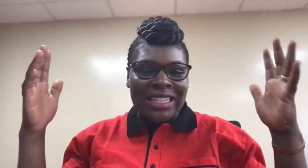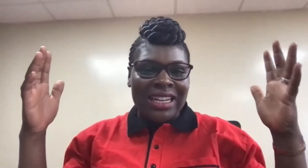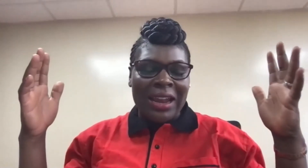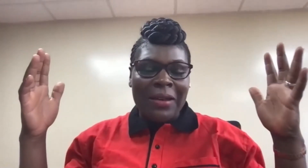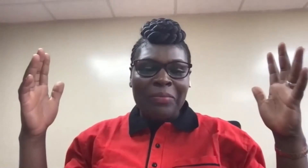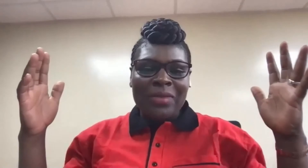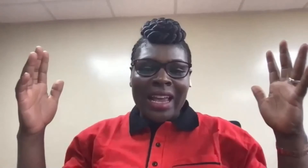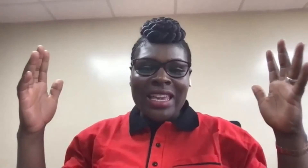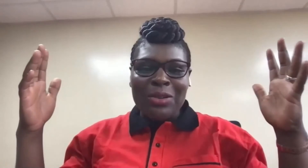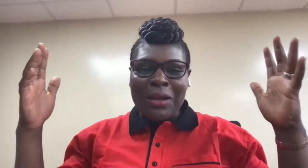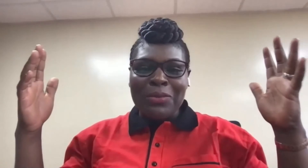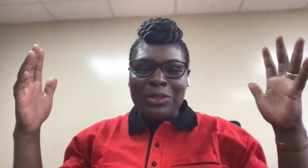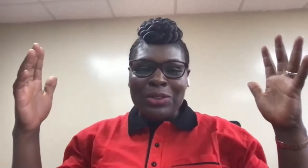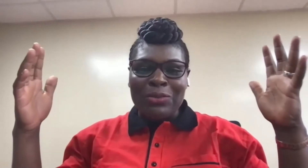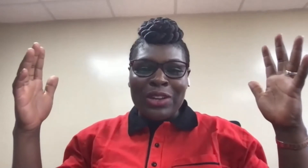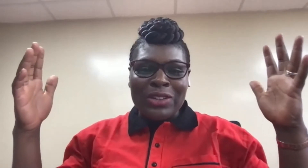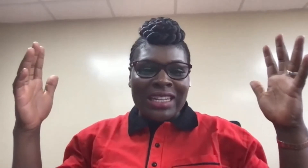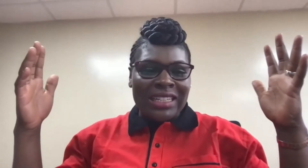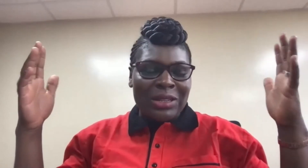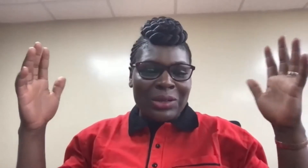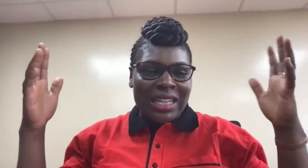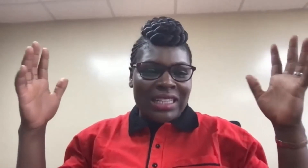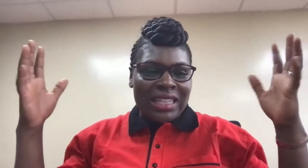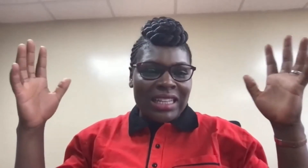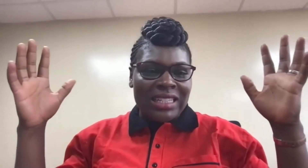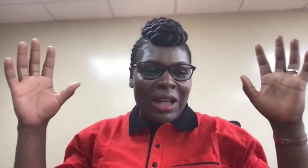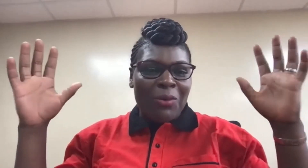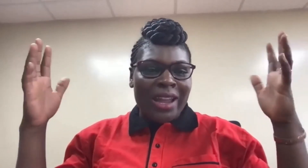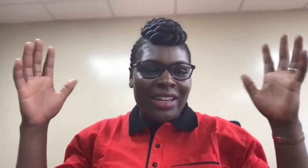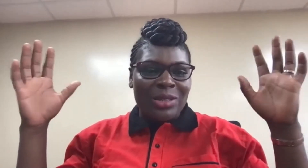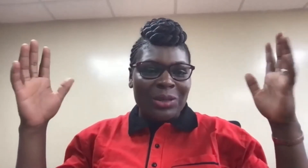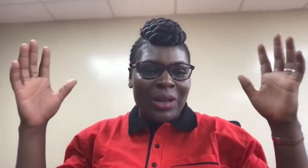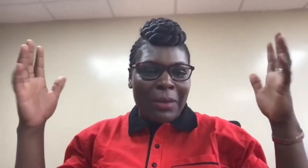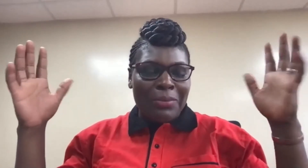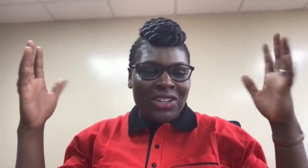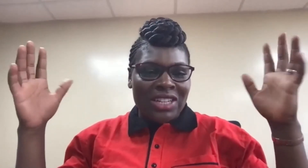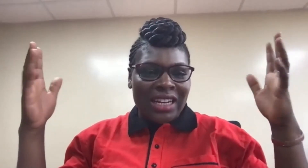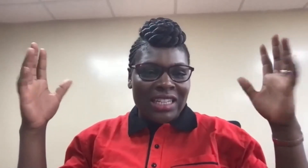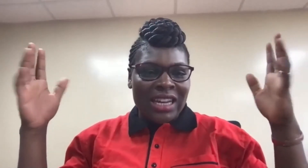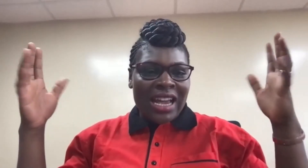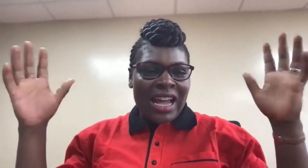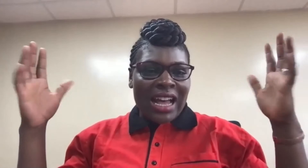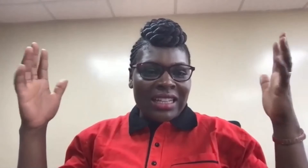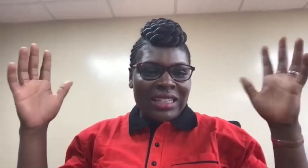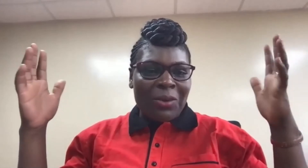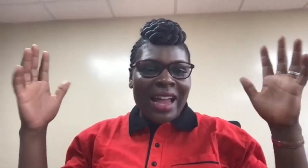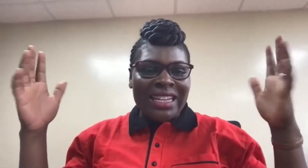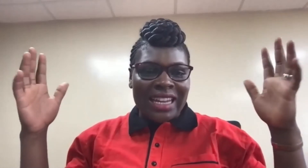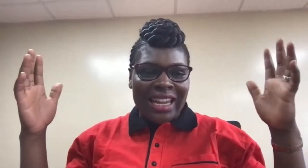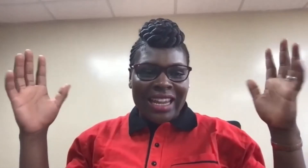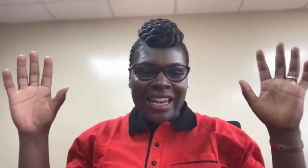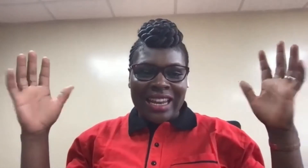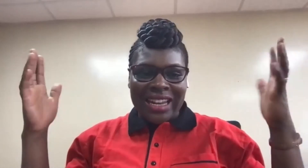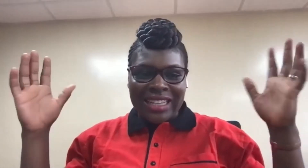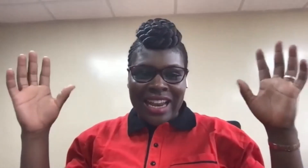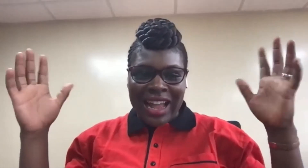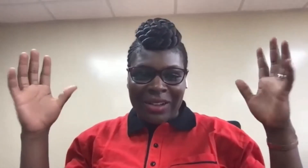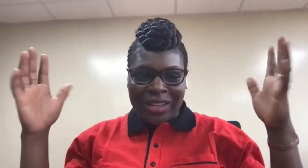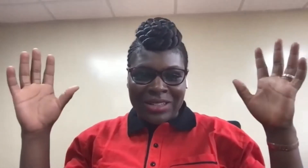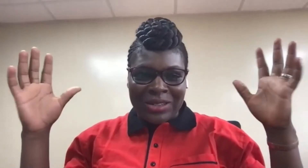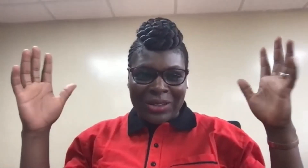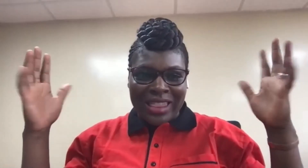at the screen, I think you can put on your videos and just do this. This is a way to appreciate Zawadi in